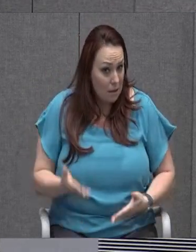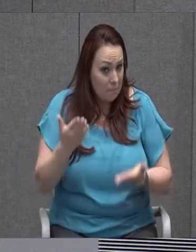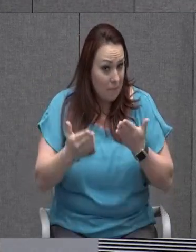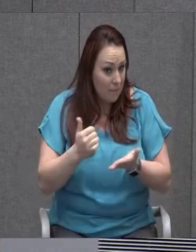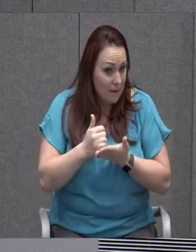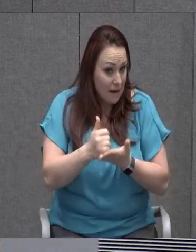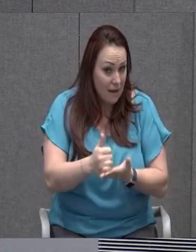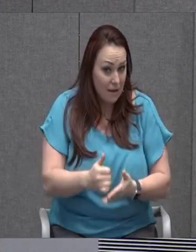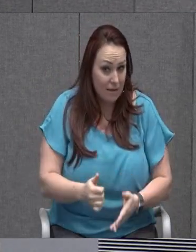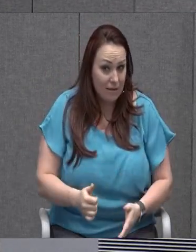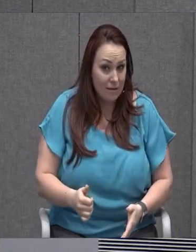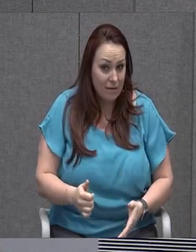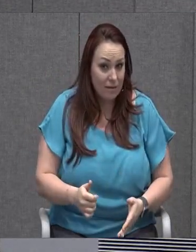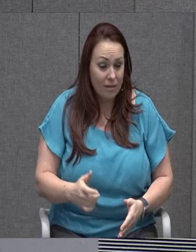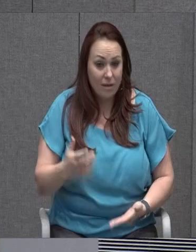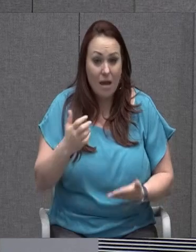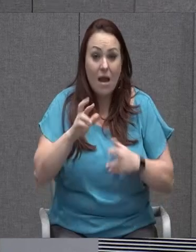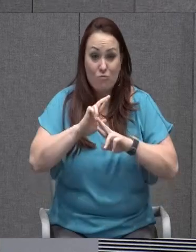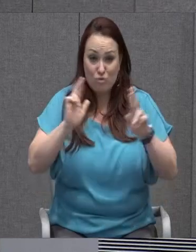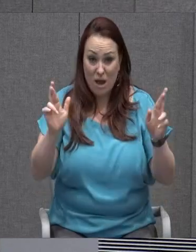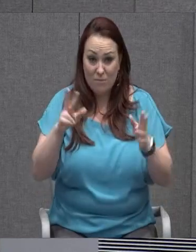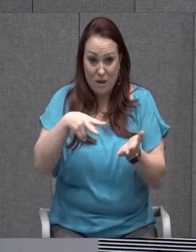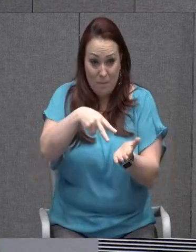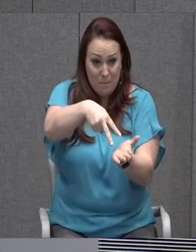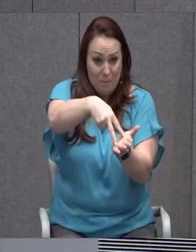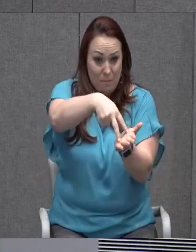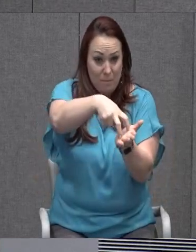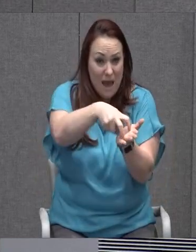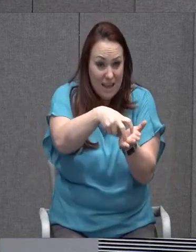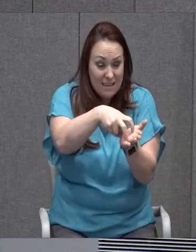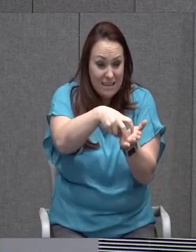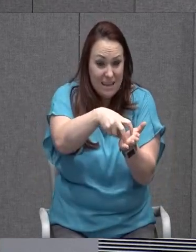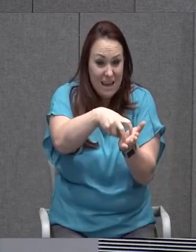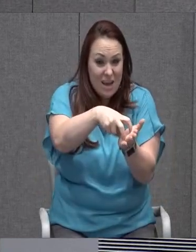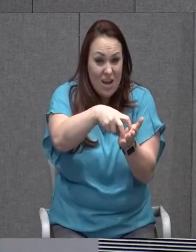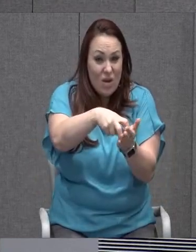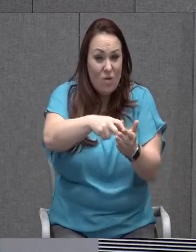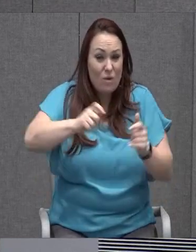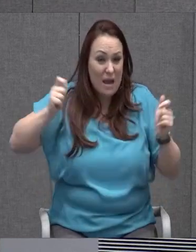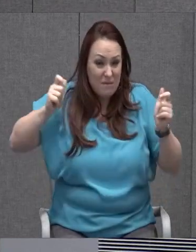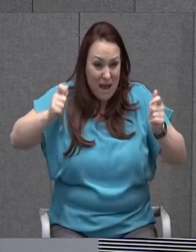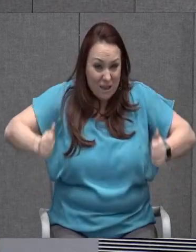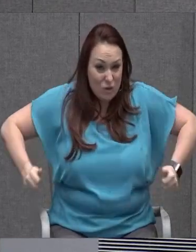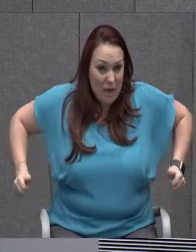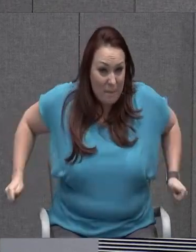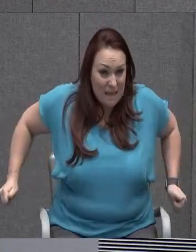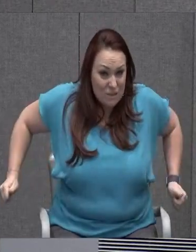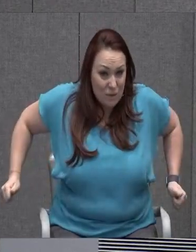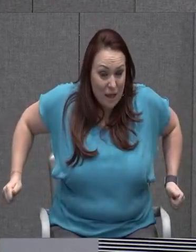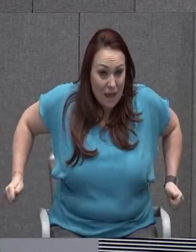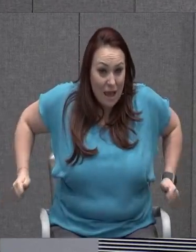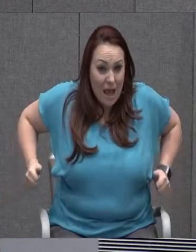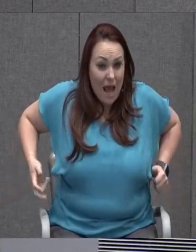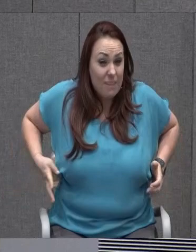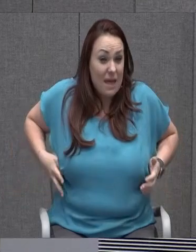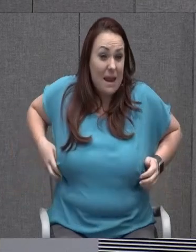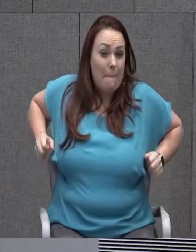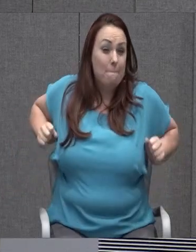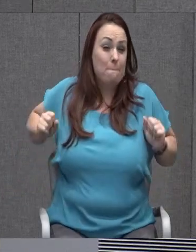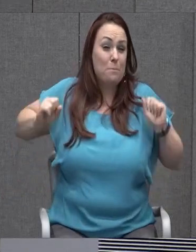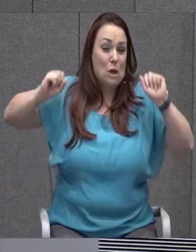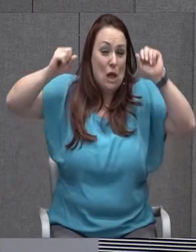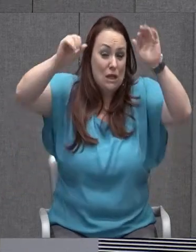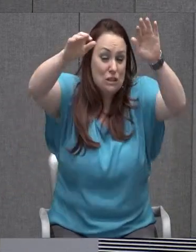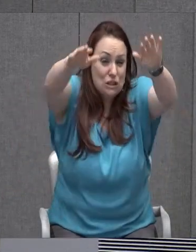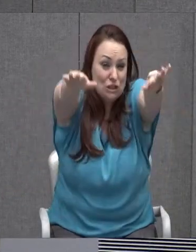So I prepped. So I bent those knees, got those arms way back, took a big swing, and extended everything as far as I So you're could.